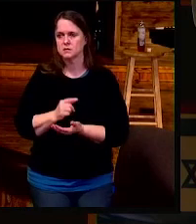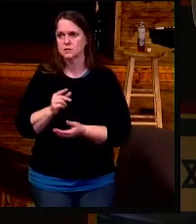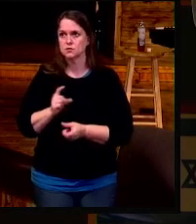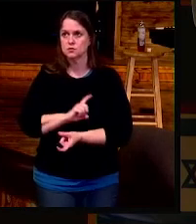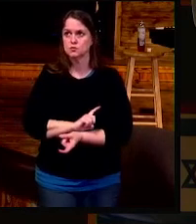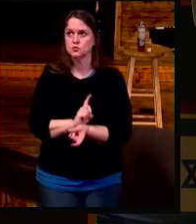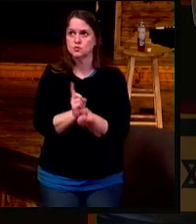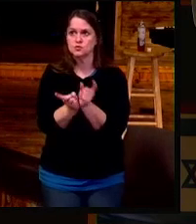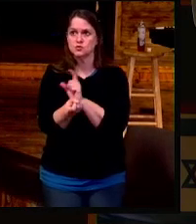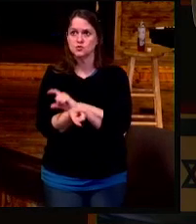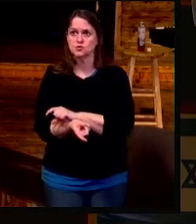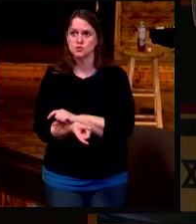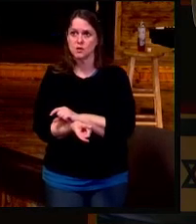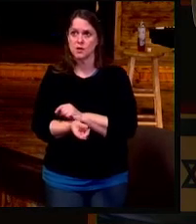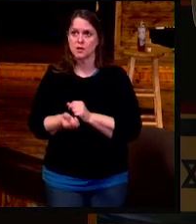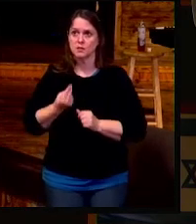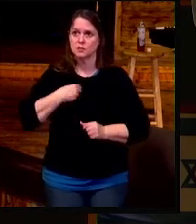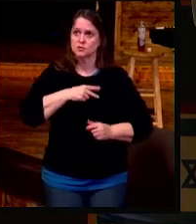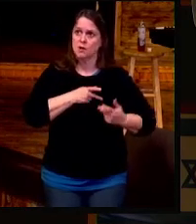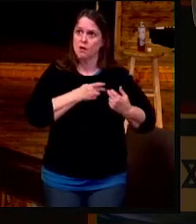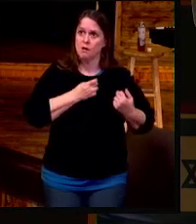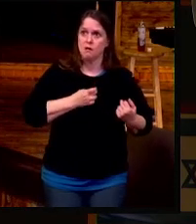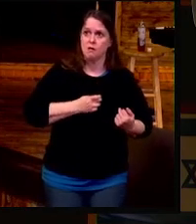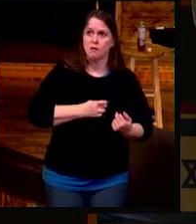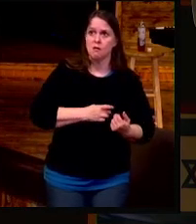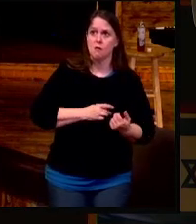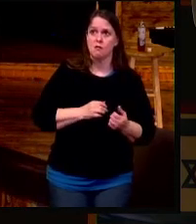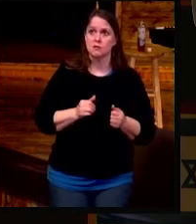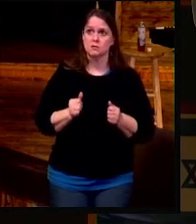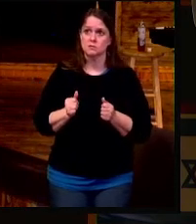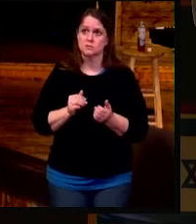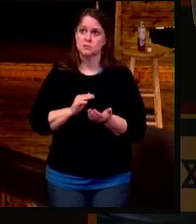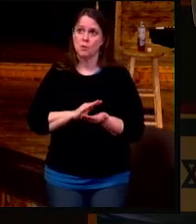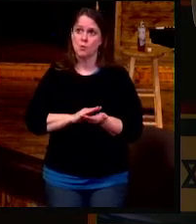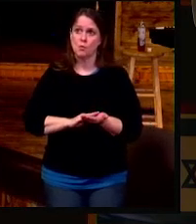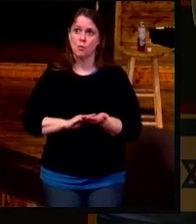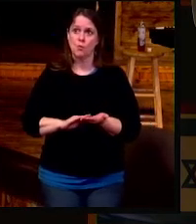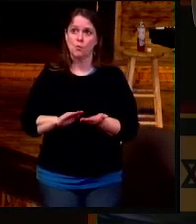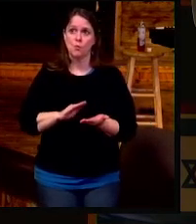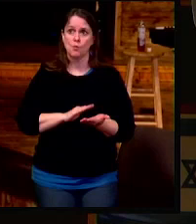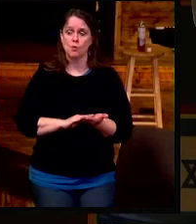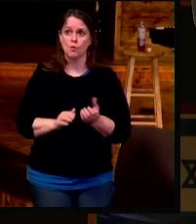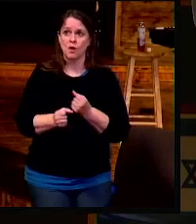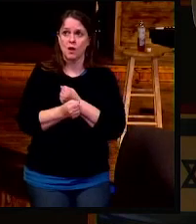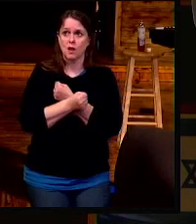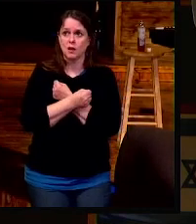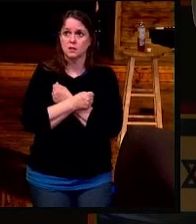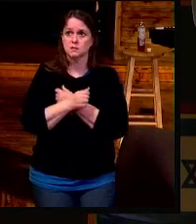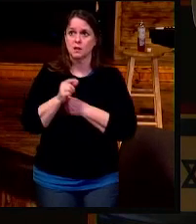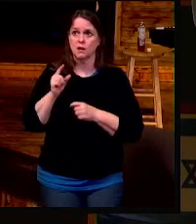heart, Lord, and replace it with the kindness, loving, forgiveness, Lord, that you've given us.